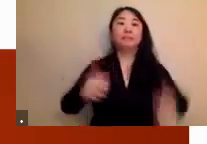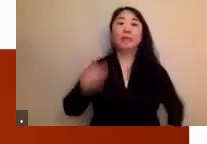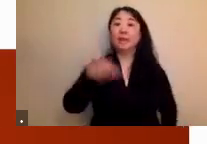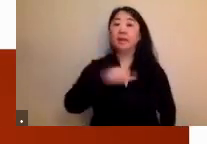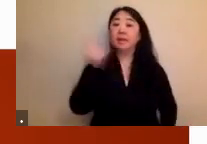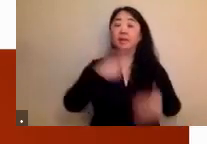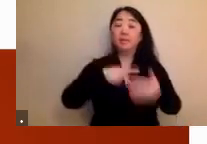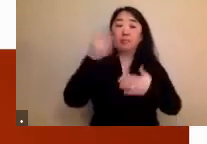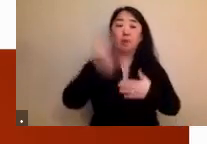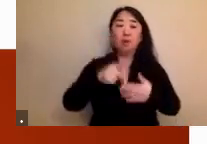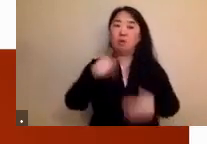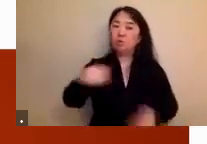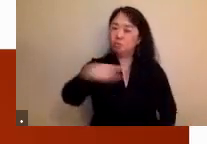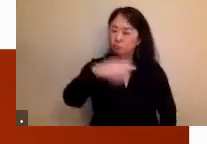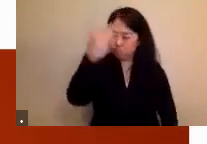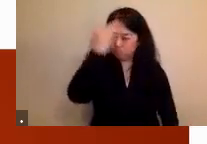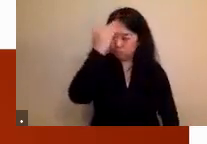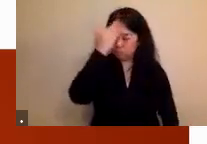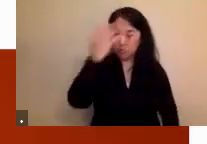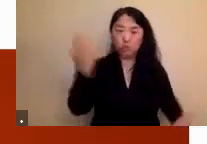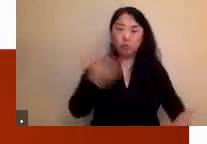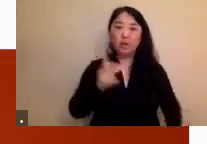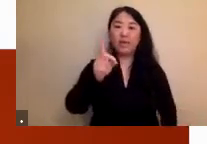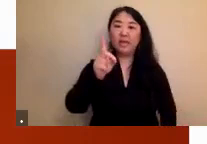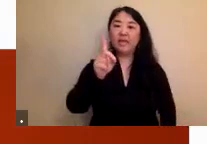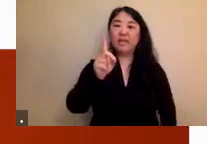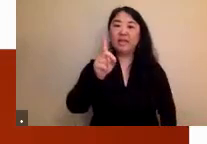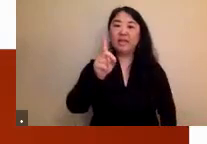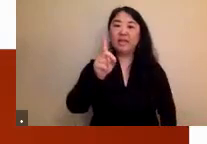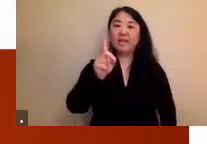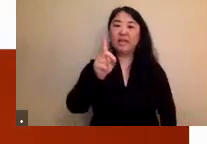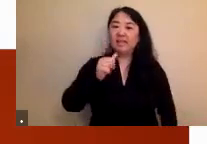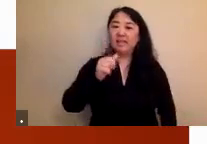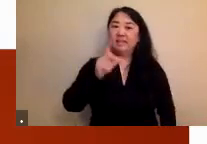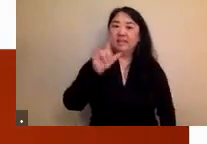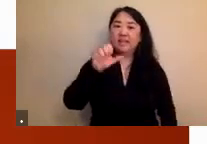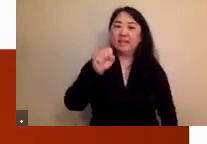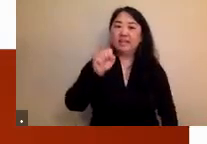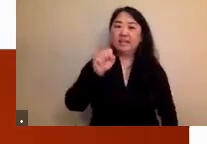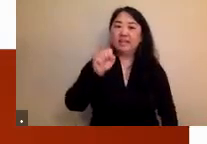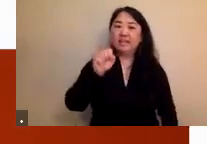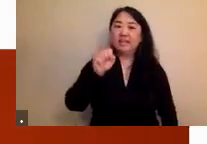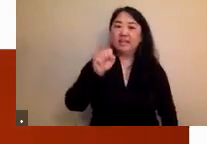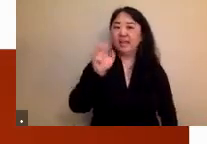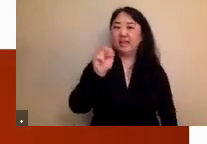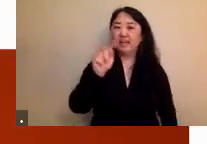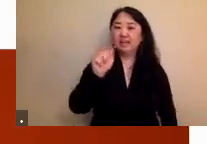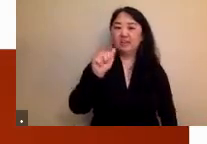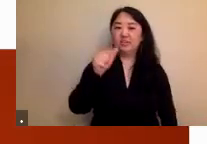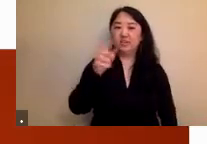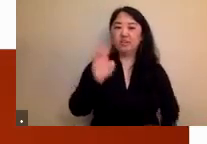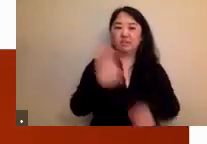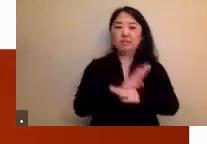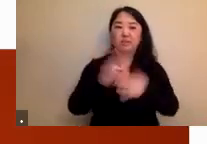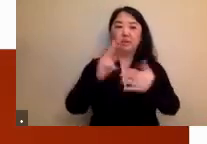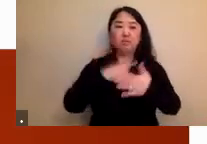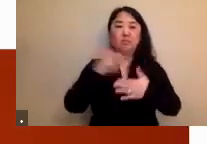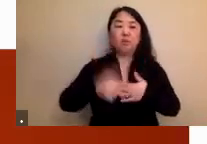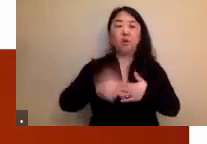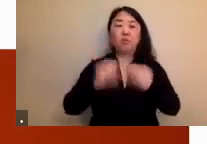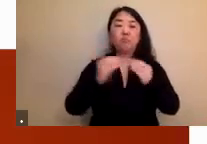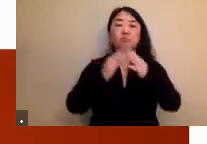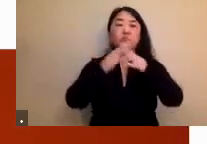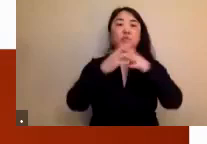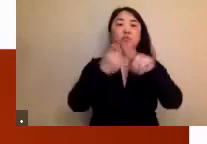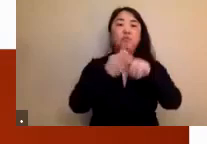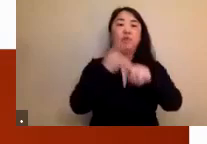you're all familiar with is the Disadvantaged Business Enterprise Program. It's a program designed by the United States Department of Transportation.